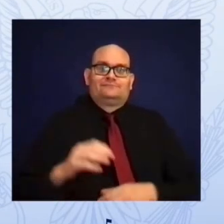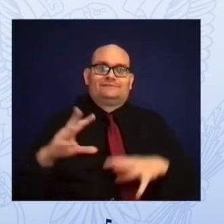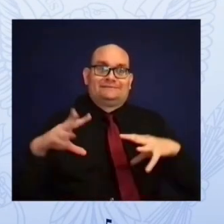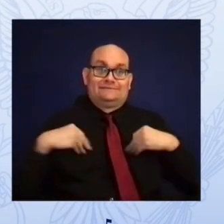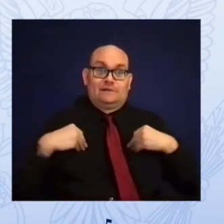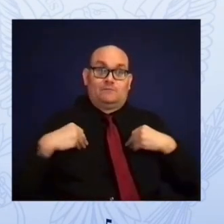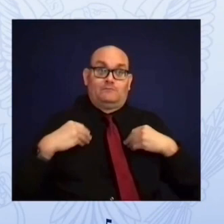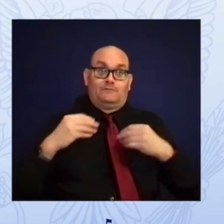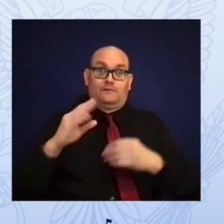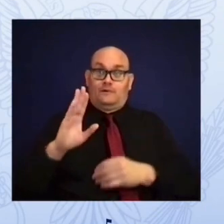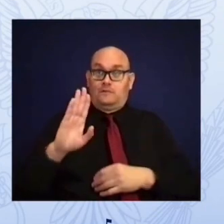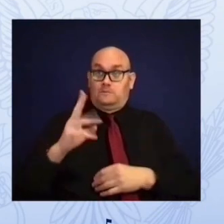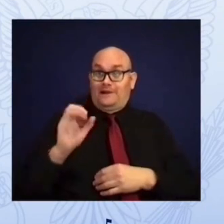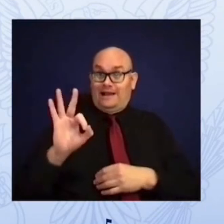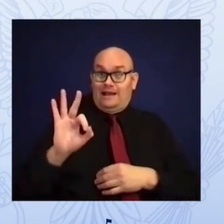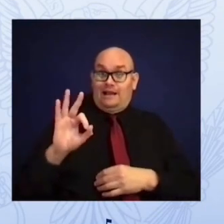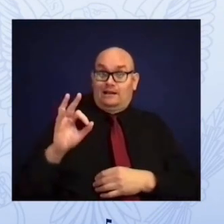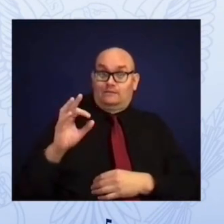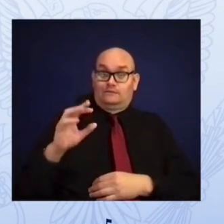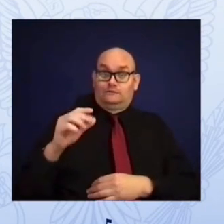Byron.